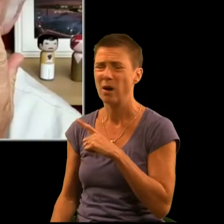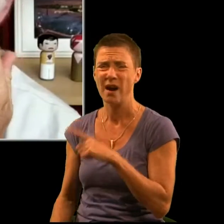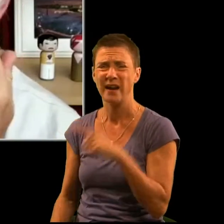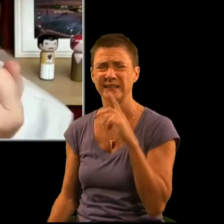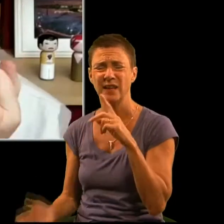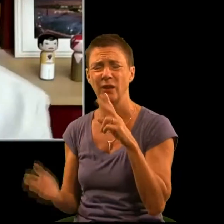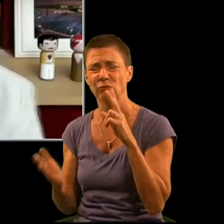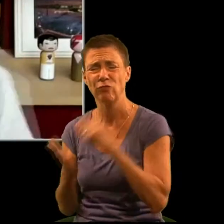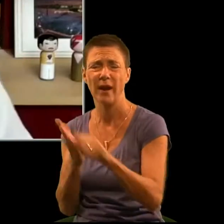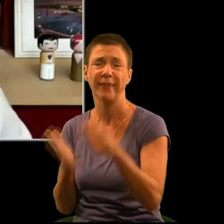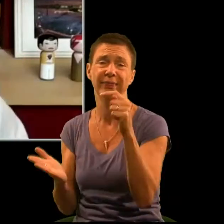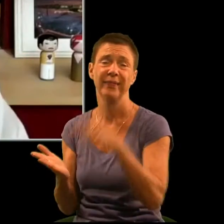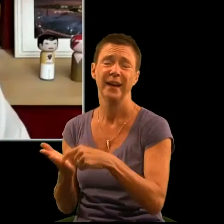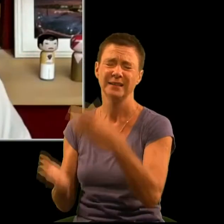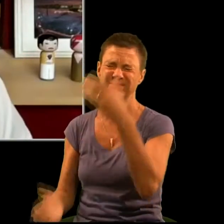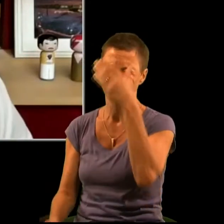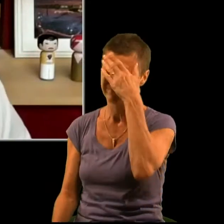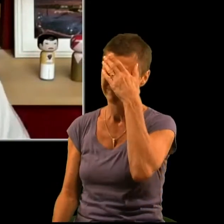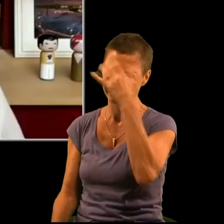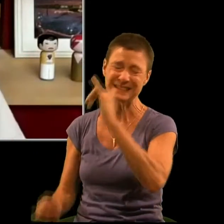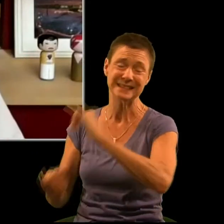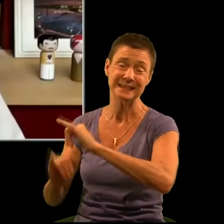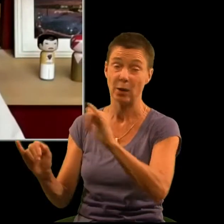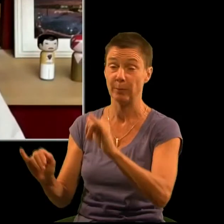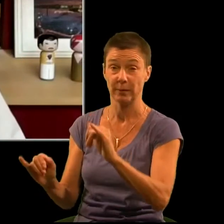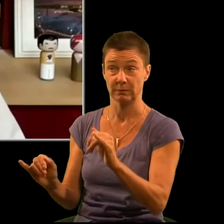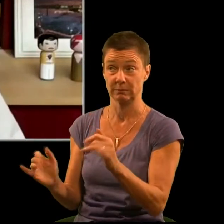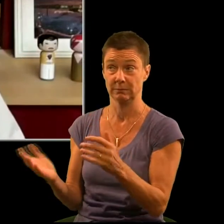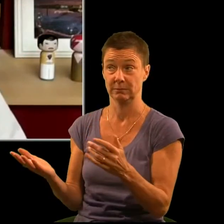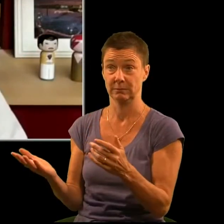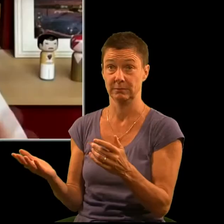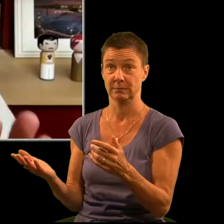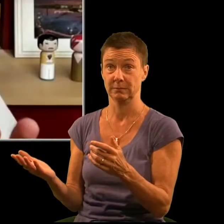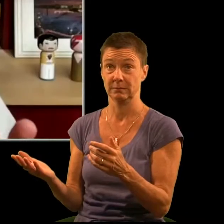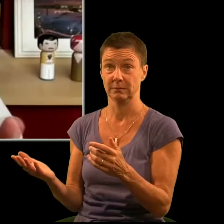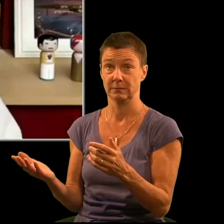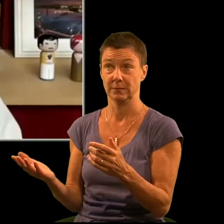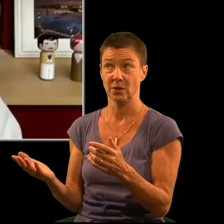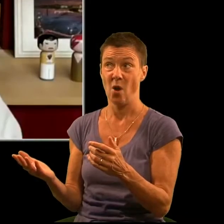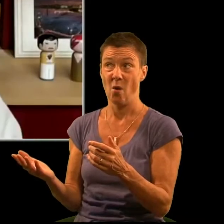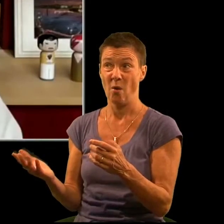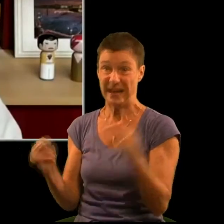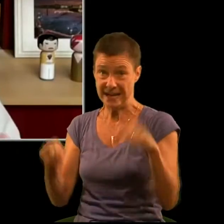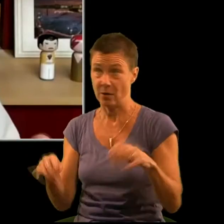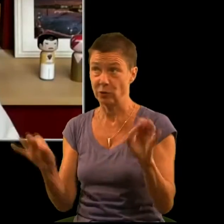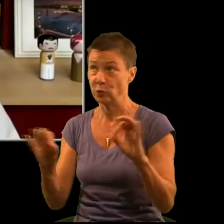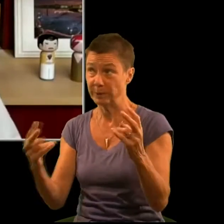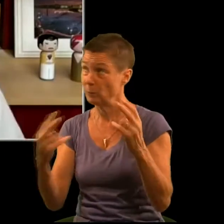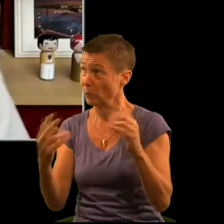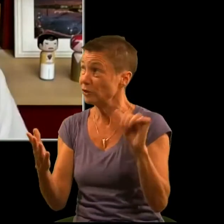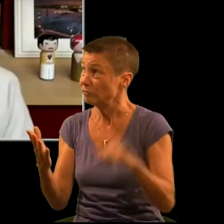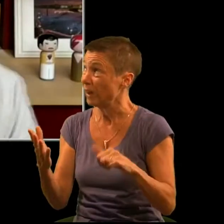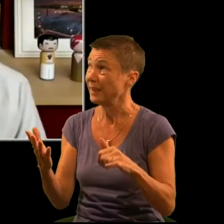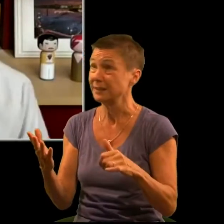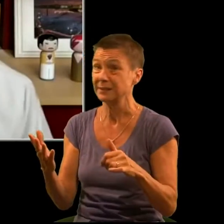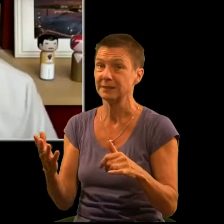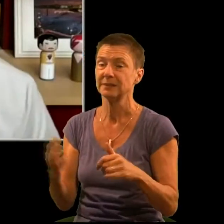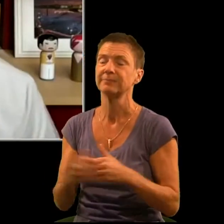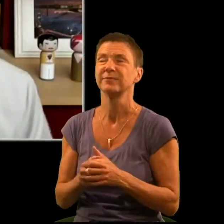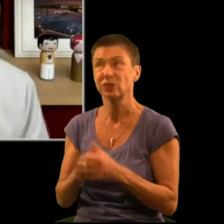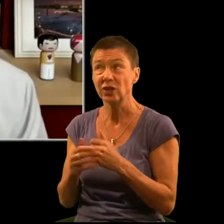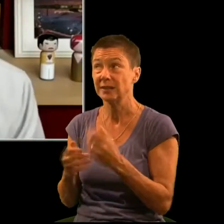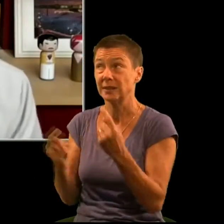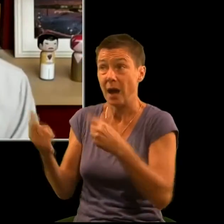You know, that's terrible. So no one else is looking at this, right? I'm just talking to you two. Yeah. It's a circle of